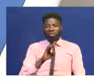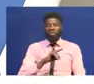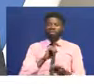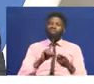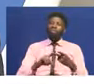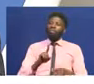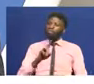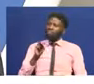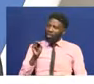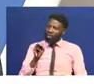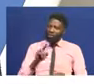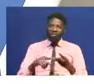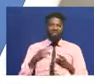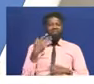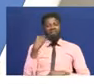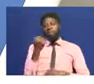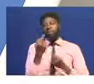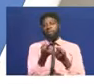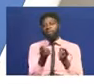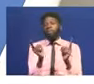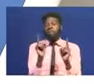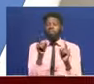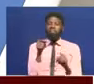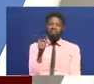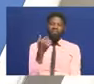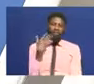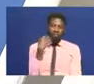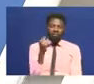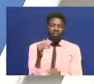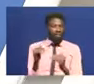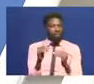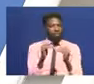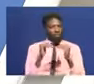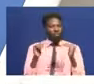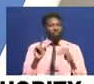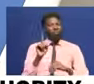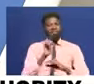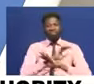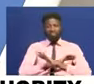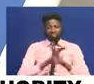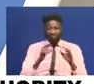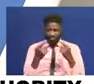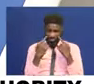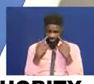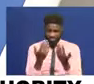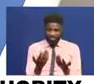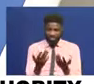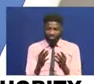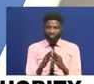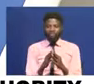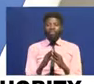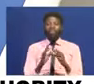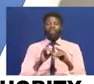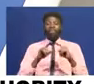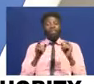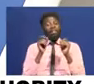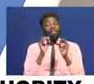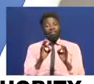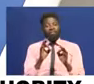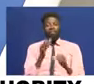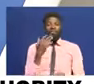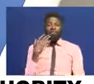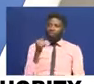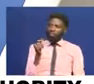month, mm-hmm. or 500 shillings a month, you are required to contribute 500 shillings a month. If you want to see how unfair that is, if you earn 500 shillings a